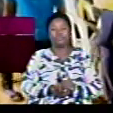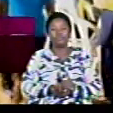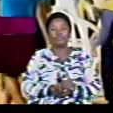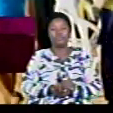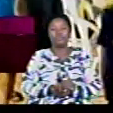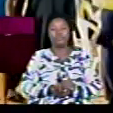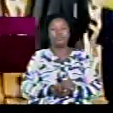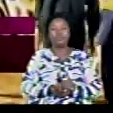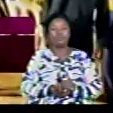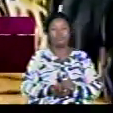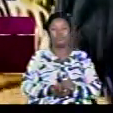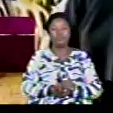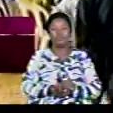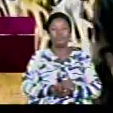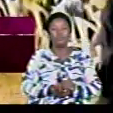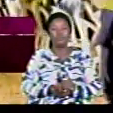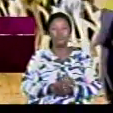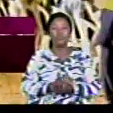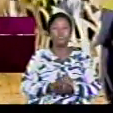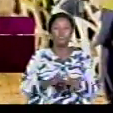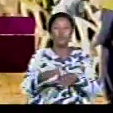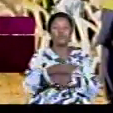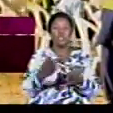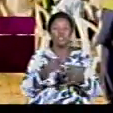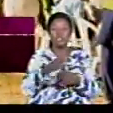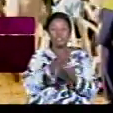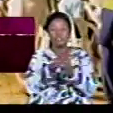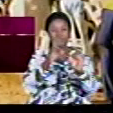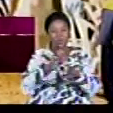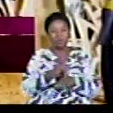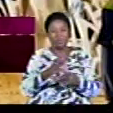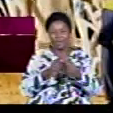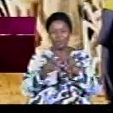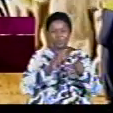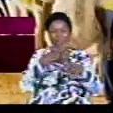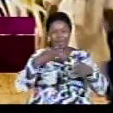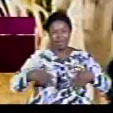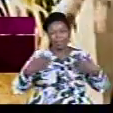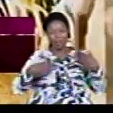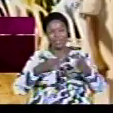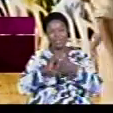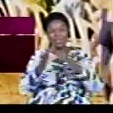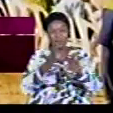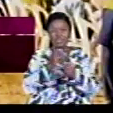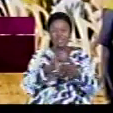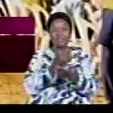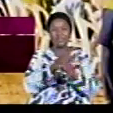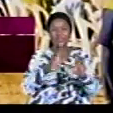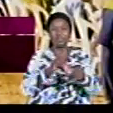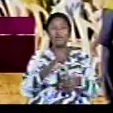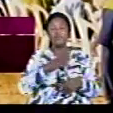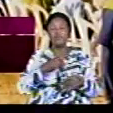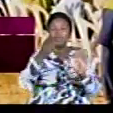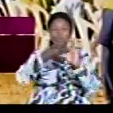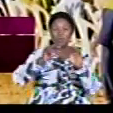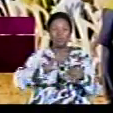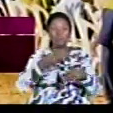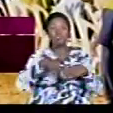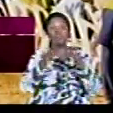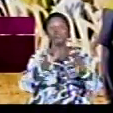they've given their life to Christ. If you are here joining us on Zoom, joining us on Facebook, on YouTube, you want